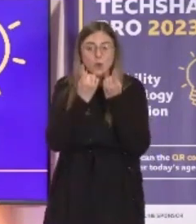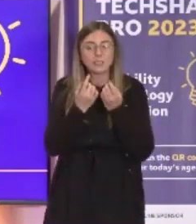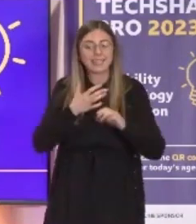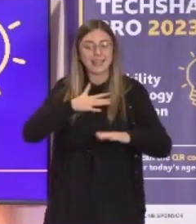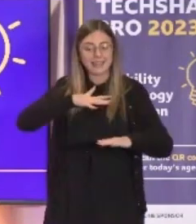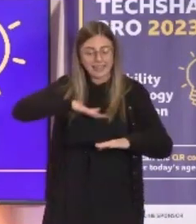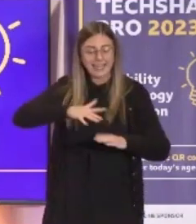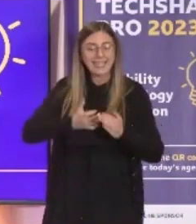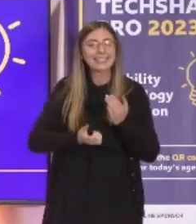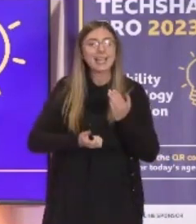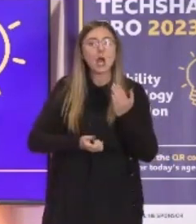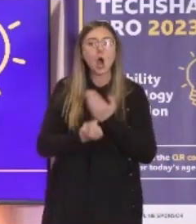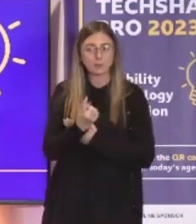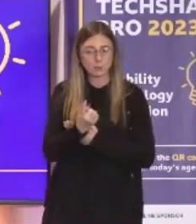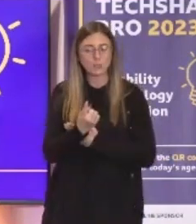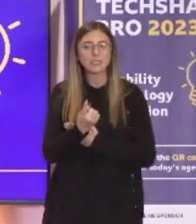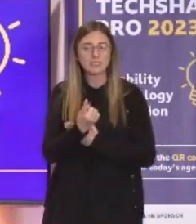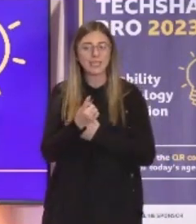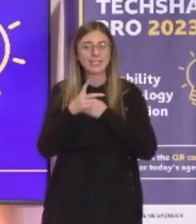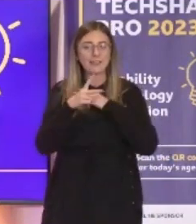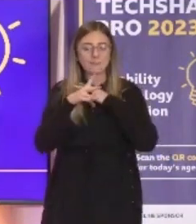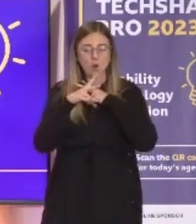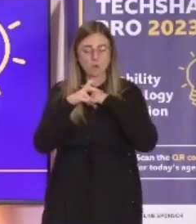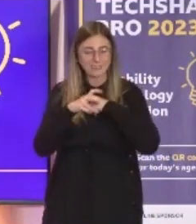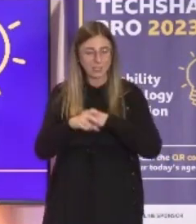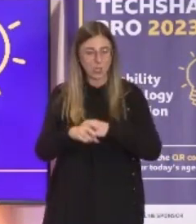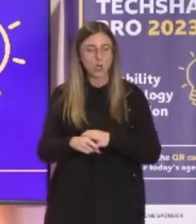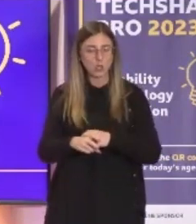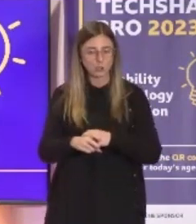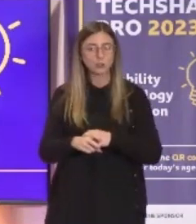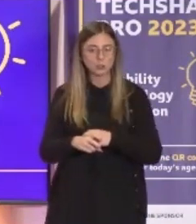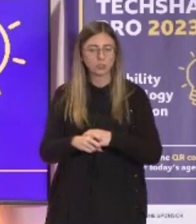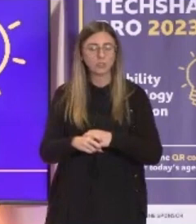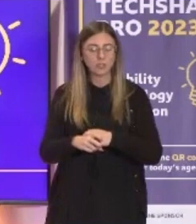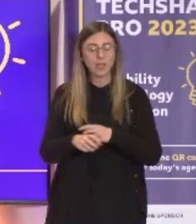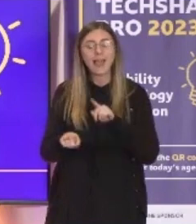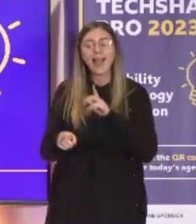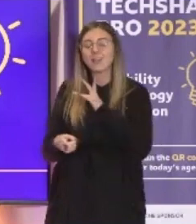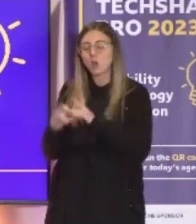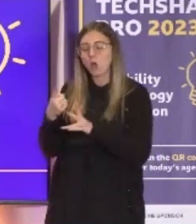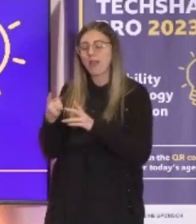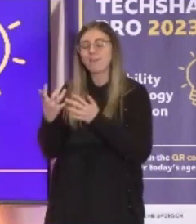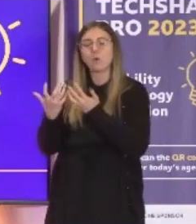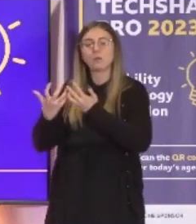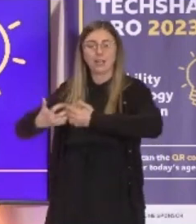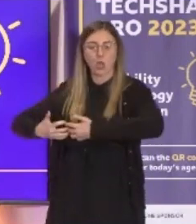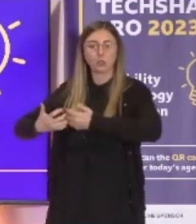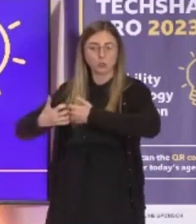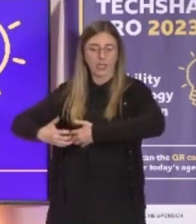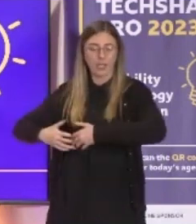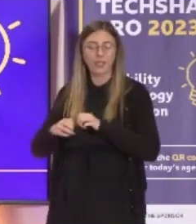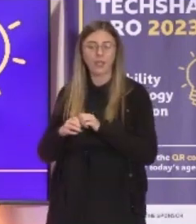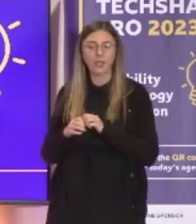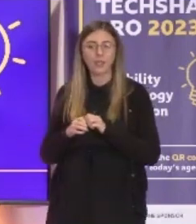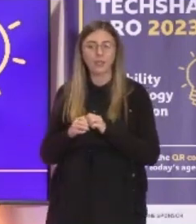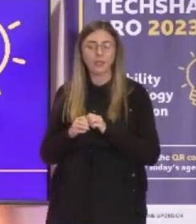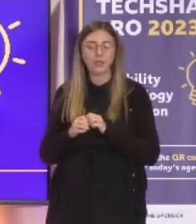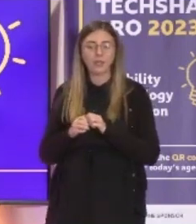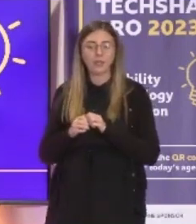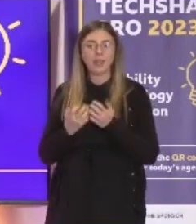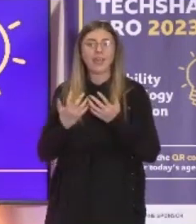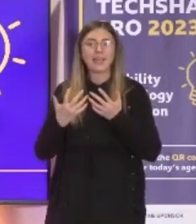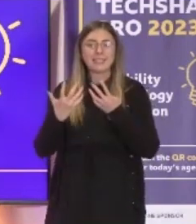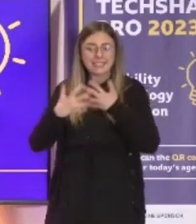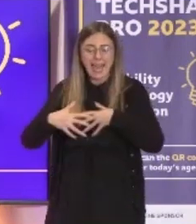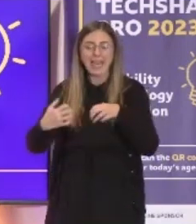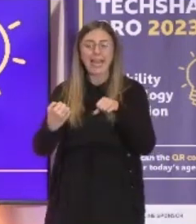and the opportunities, dedicated to research. The other half is dedicated to technology, both cool tech games